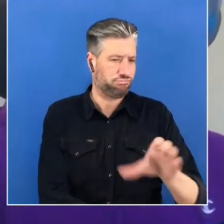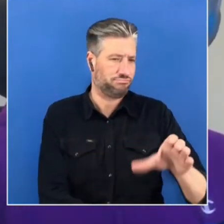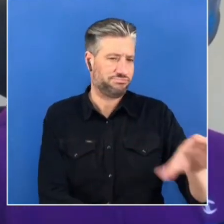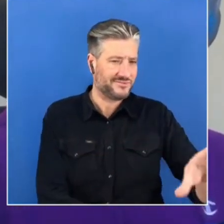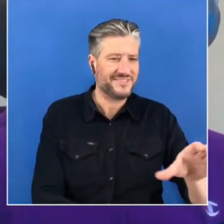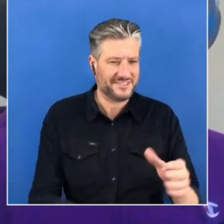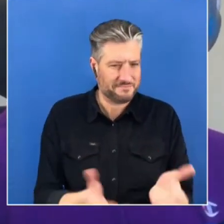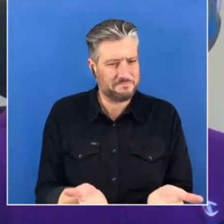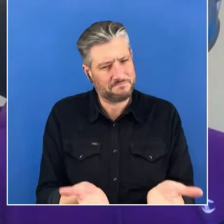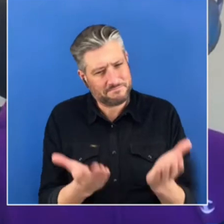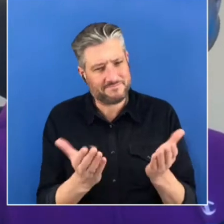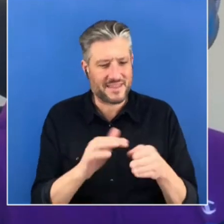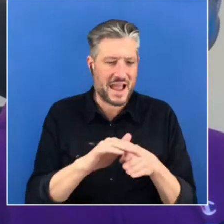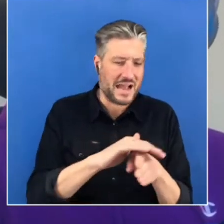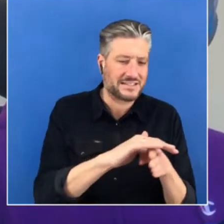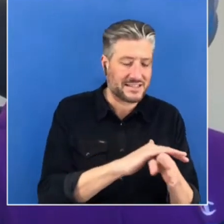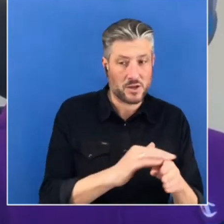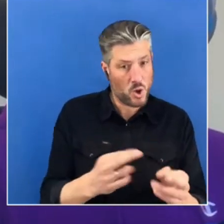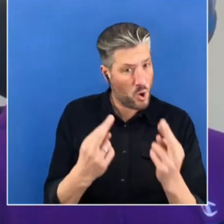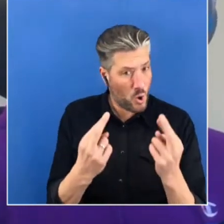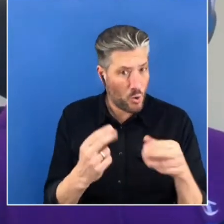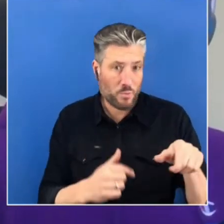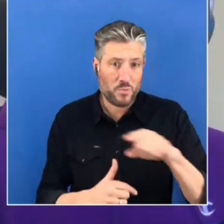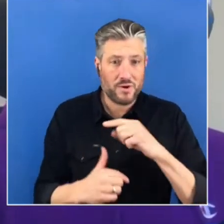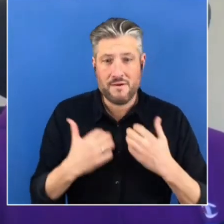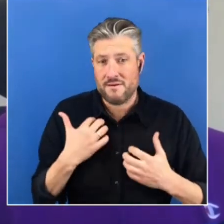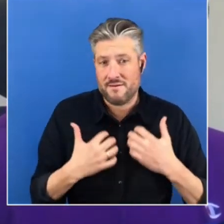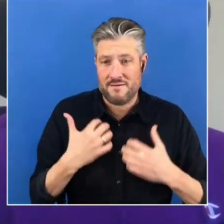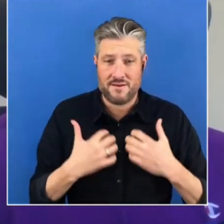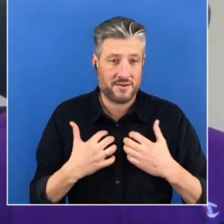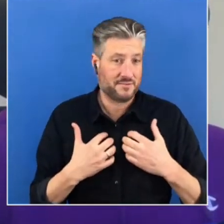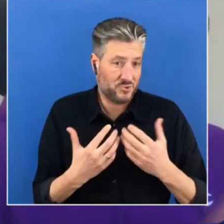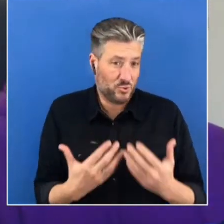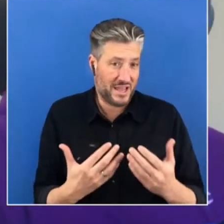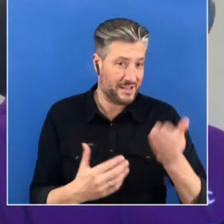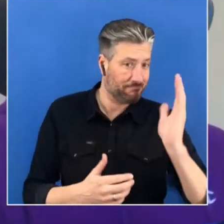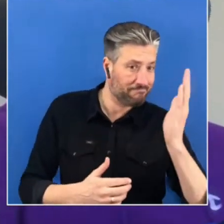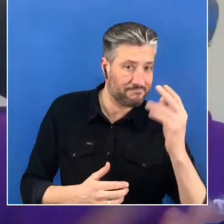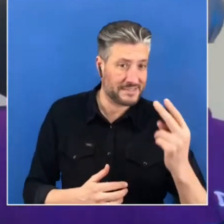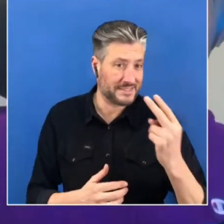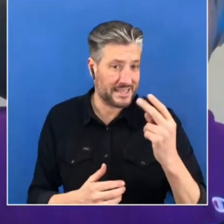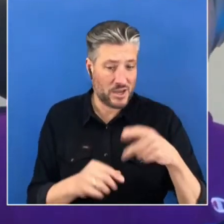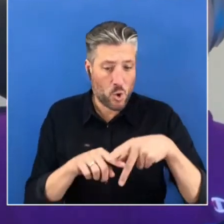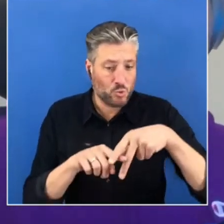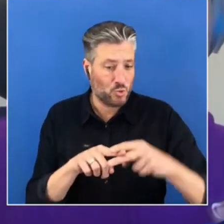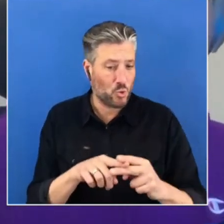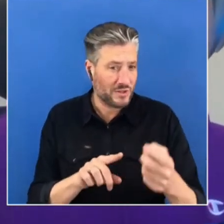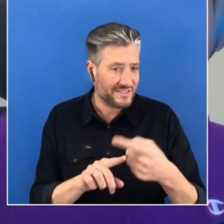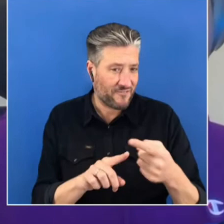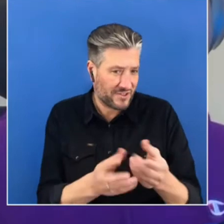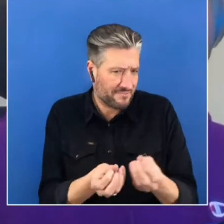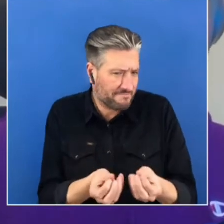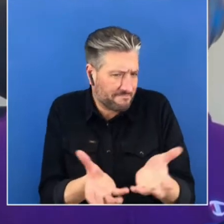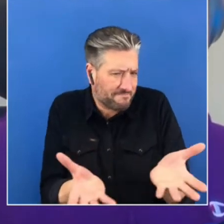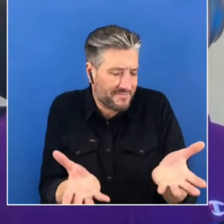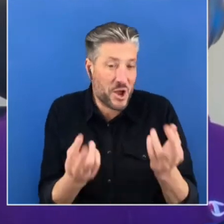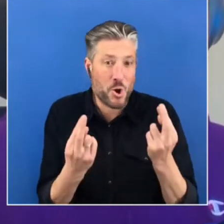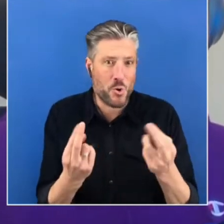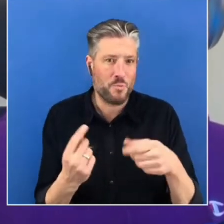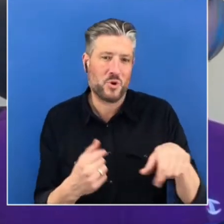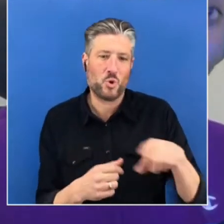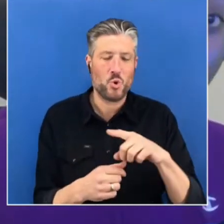our web tools and that the talking points that we shared with you will help you in encouraging not only your team, but other teams to shift left and